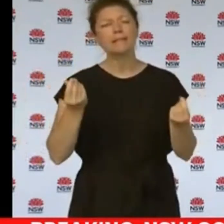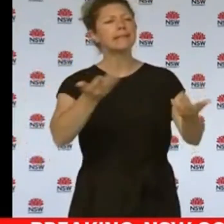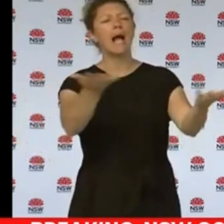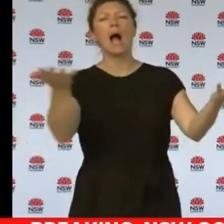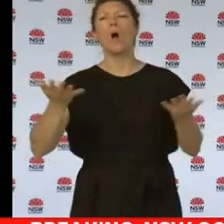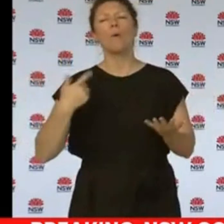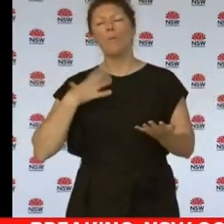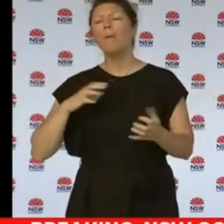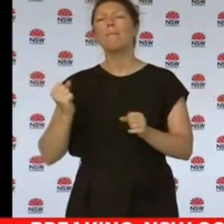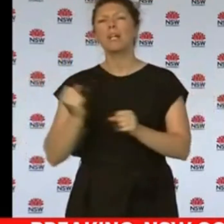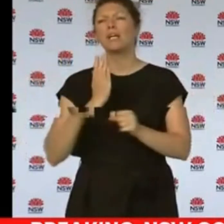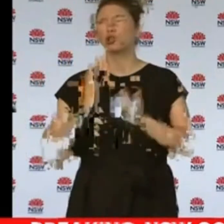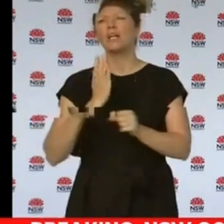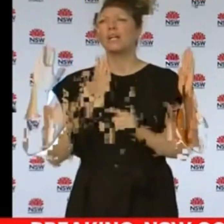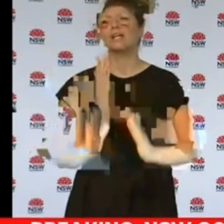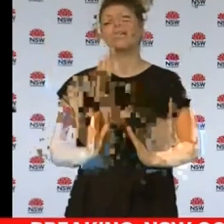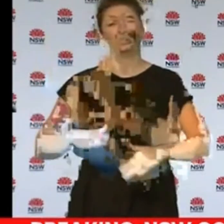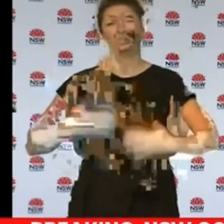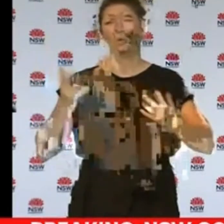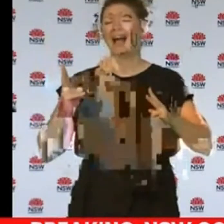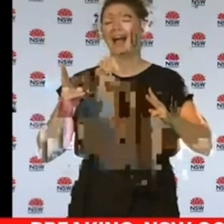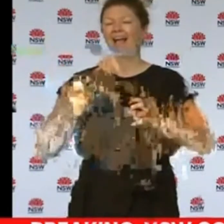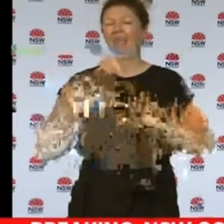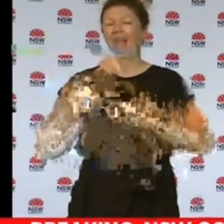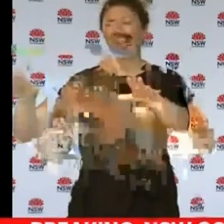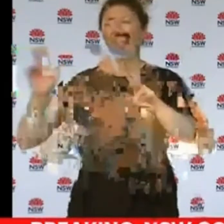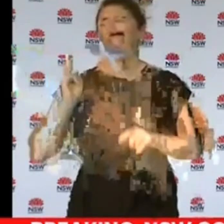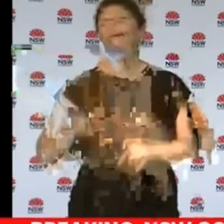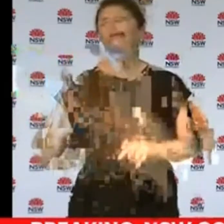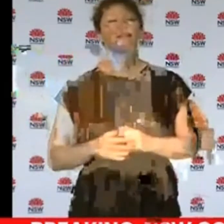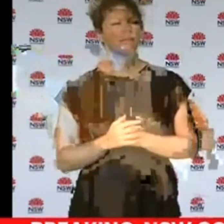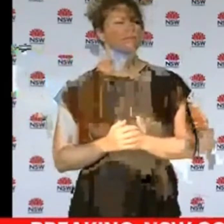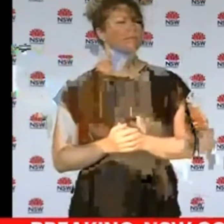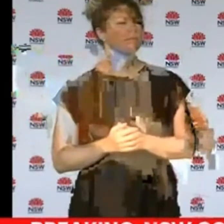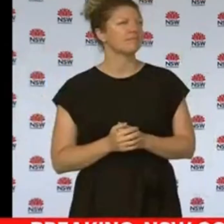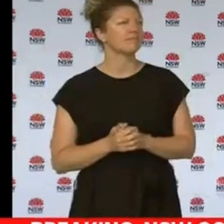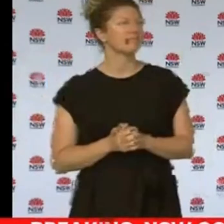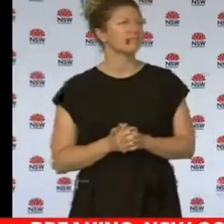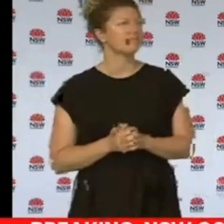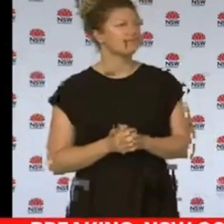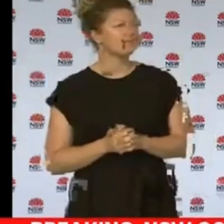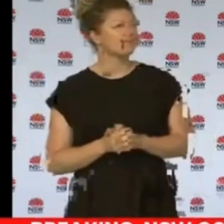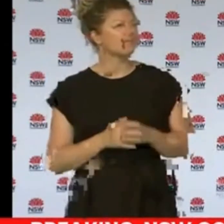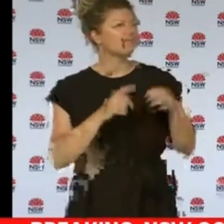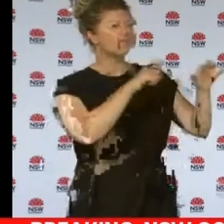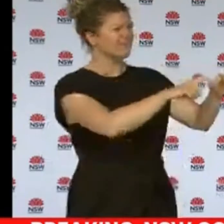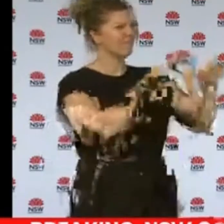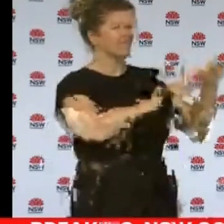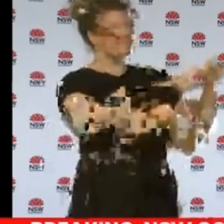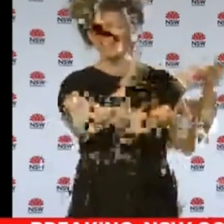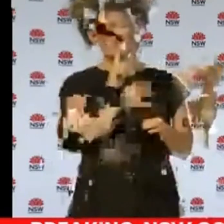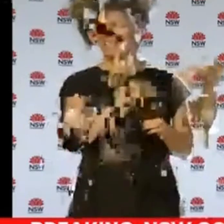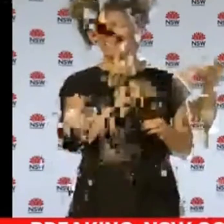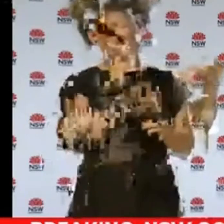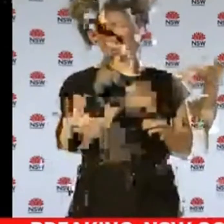trains of transmission. We don't want to see any further spread in the community, and everyone has a part to play. Saying that you're in the mop-up